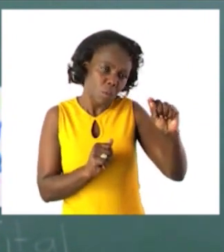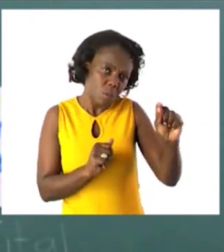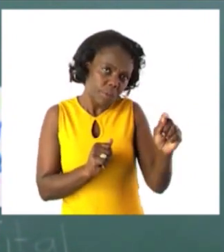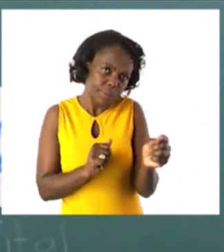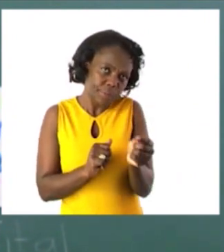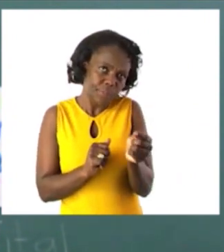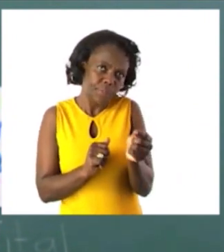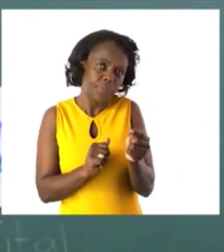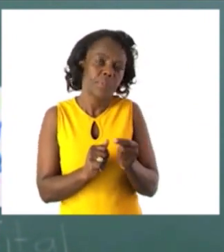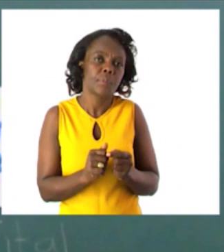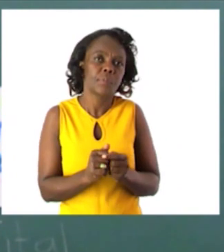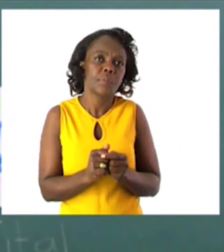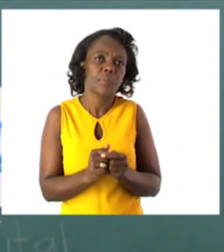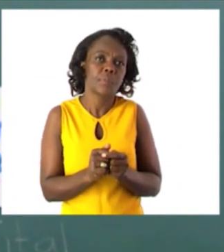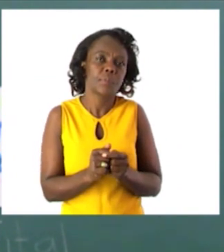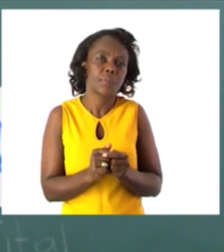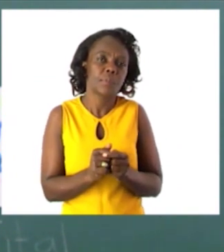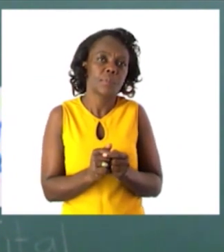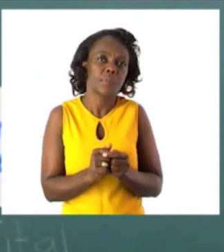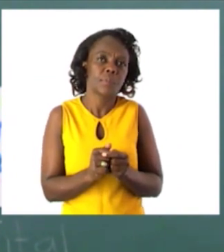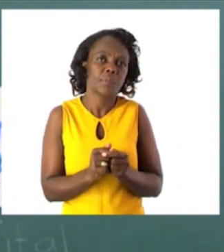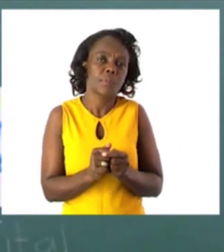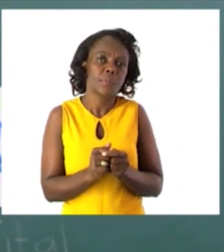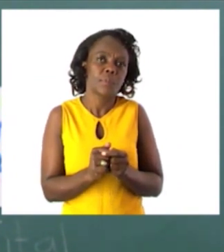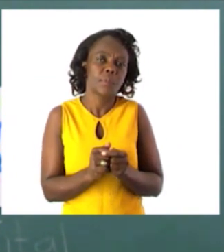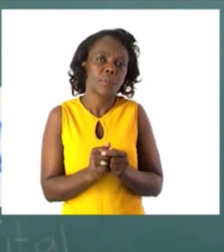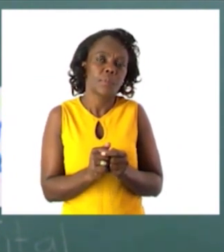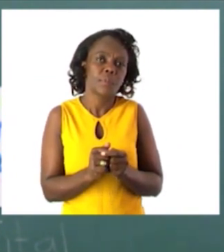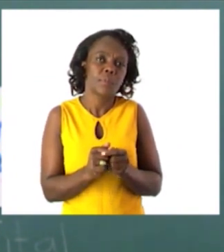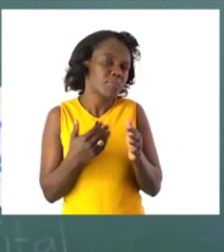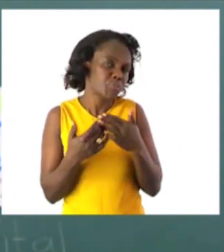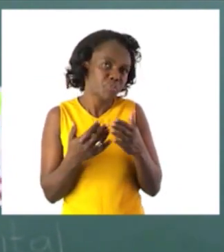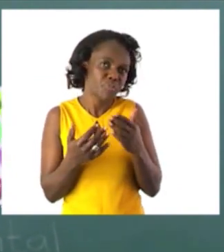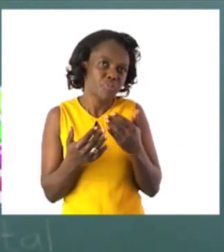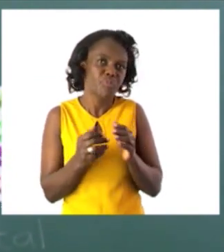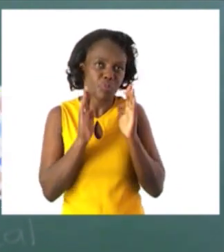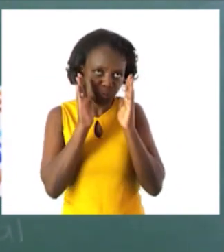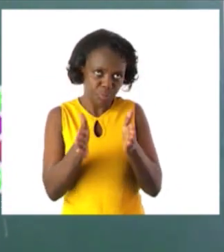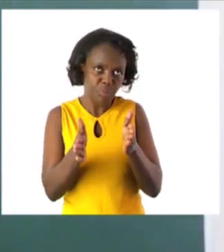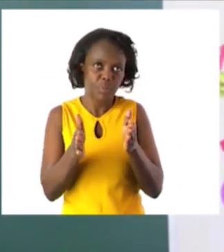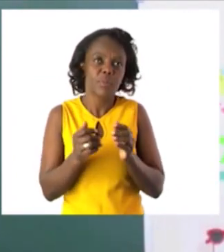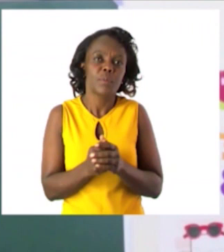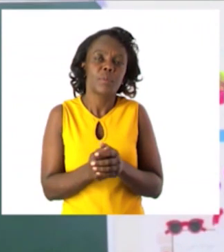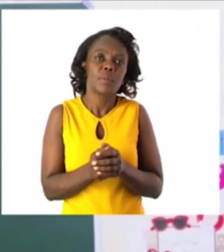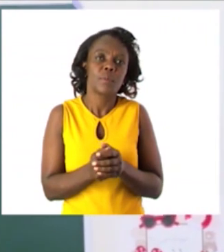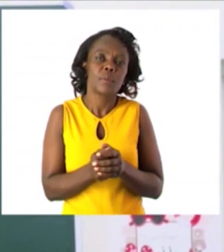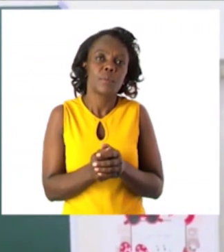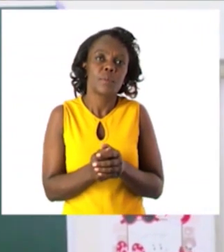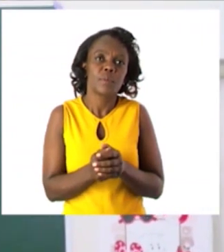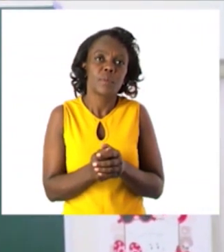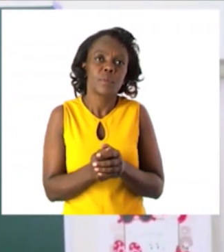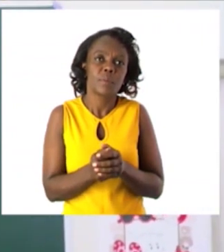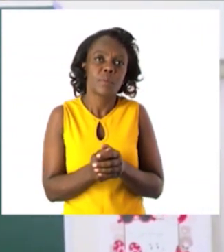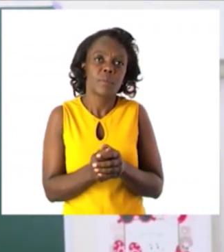this, but we are going to take them one by one. It's not difficult, don't worry. Okay, so now we have